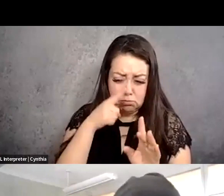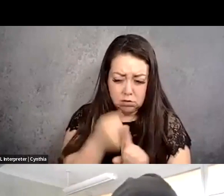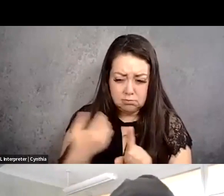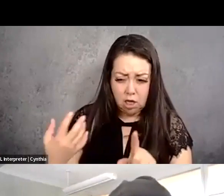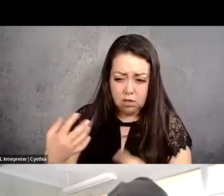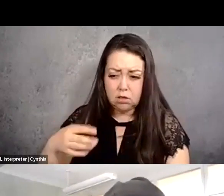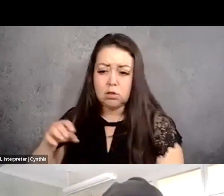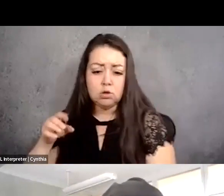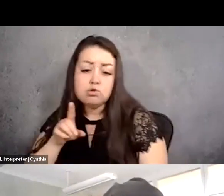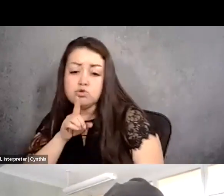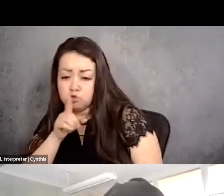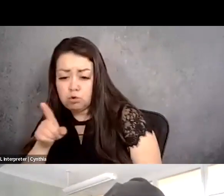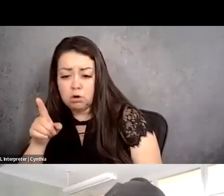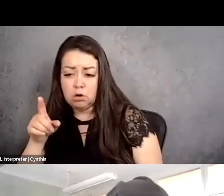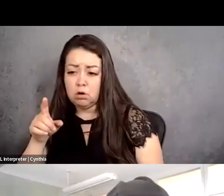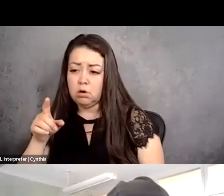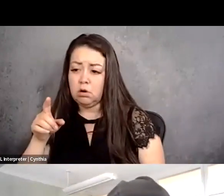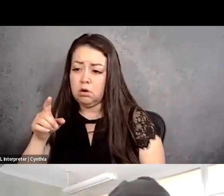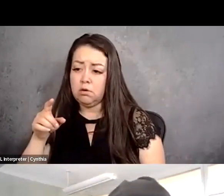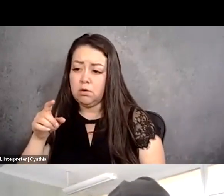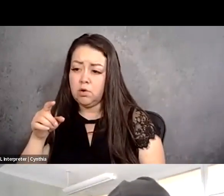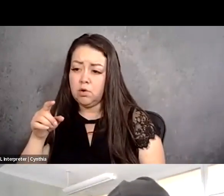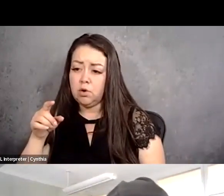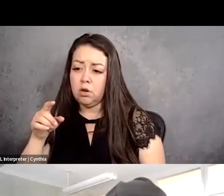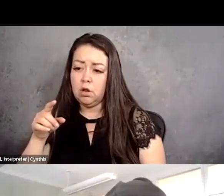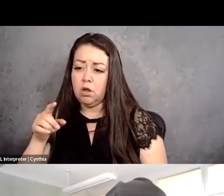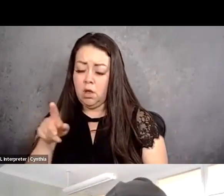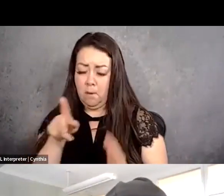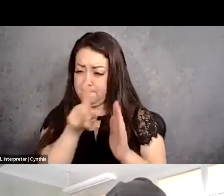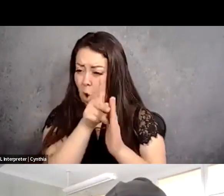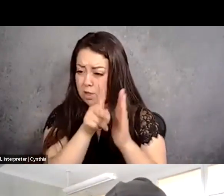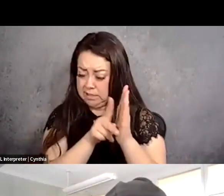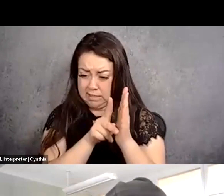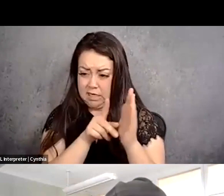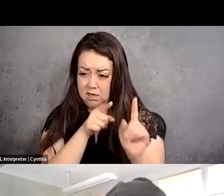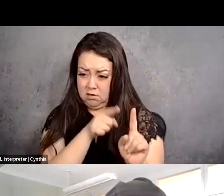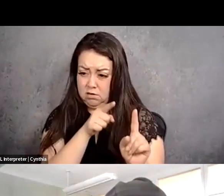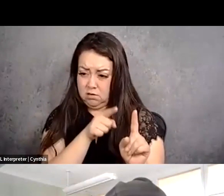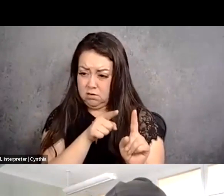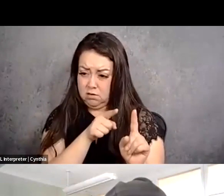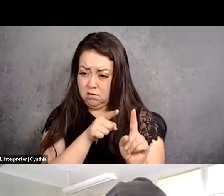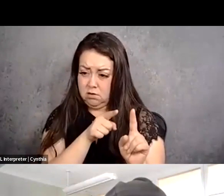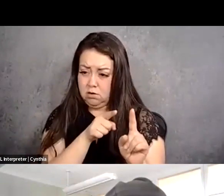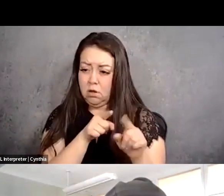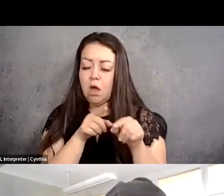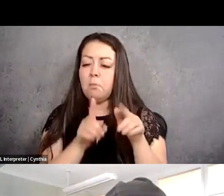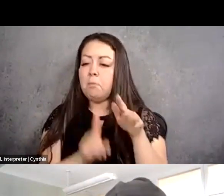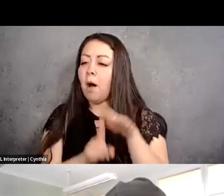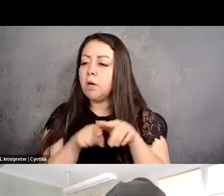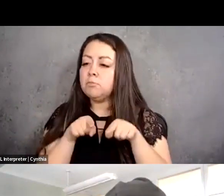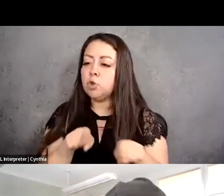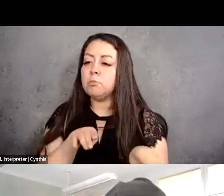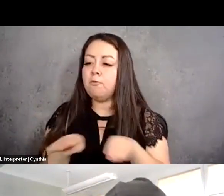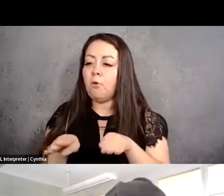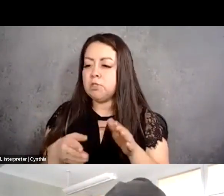Sure. So basically, this is a policy that has come up during the performance reviews that is required